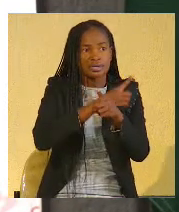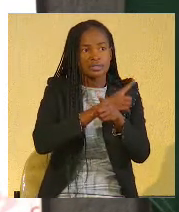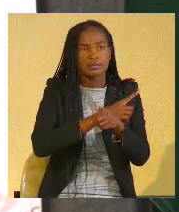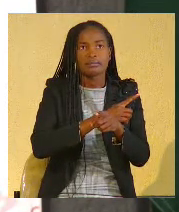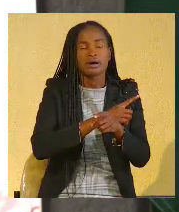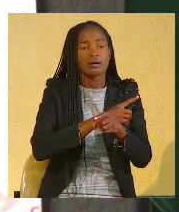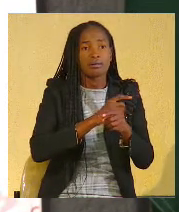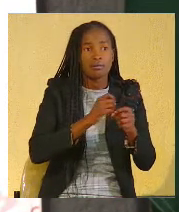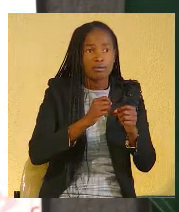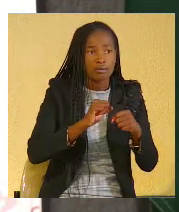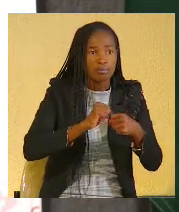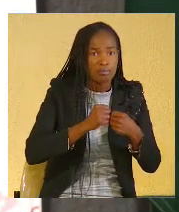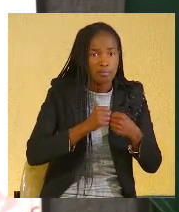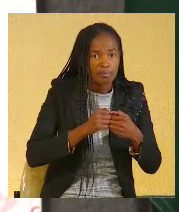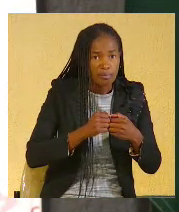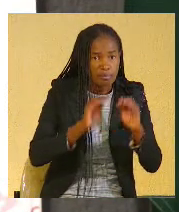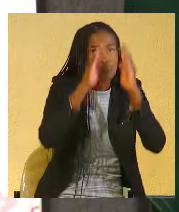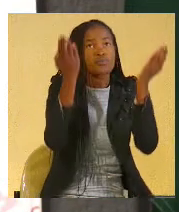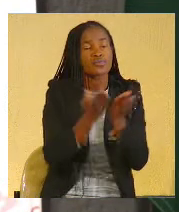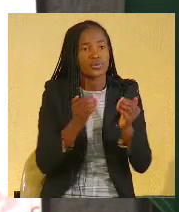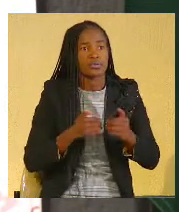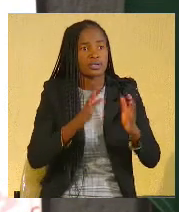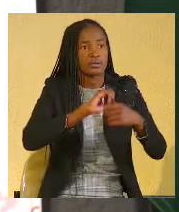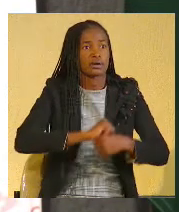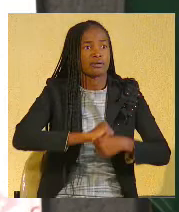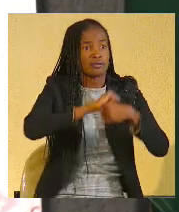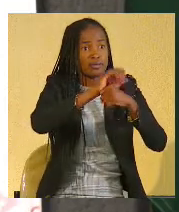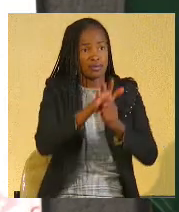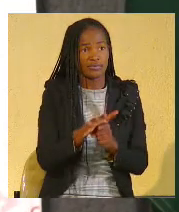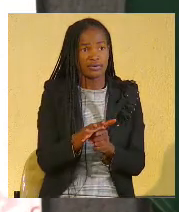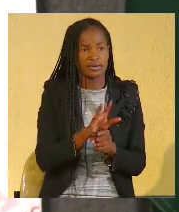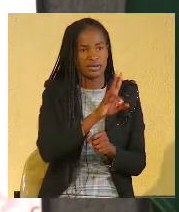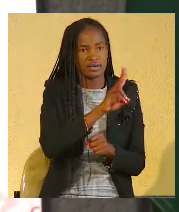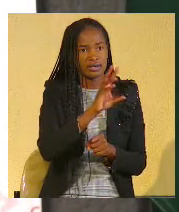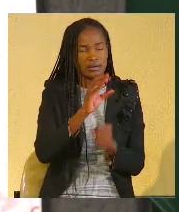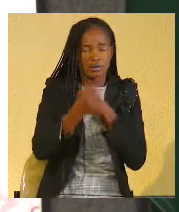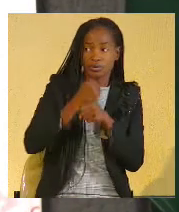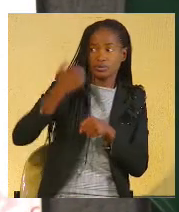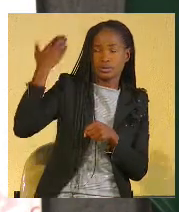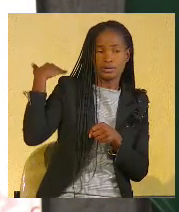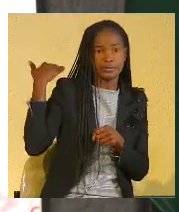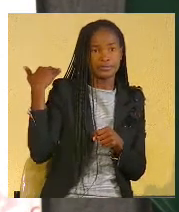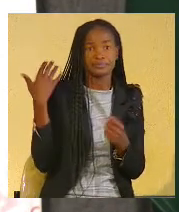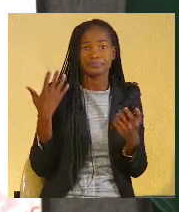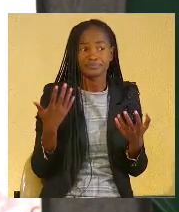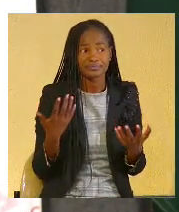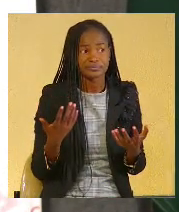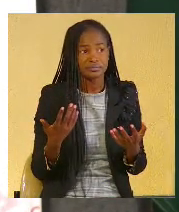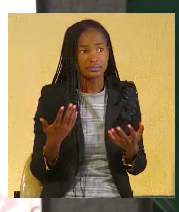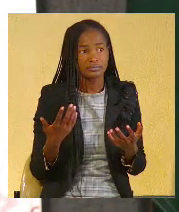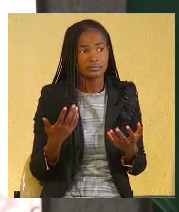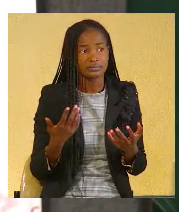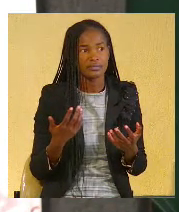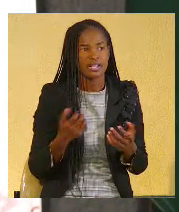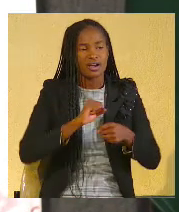31st of December 2019. And by the nature of the disease